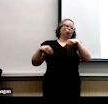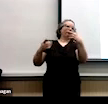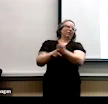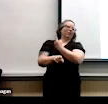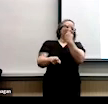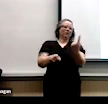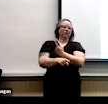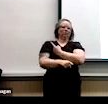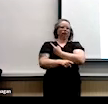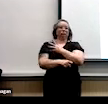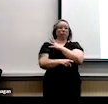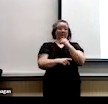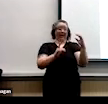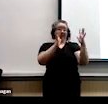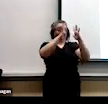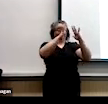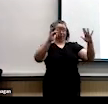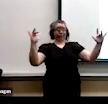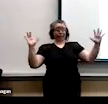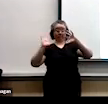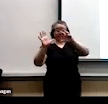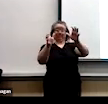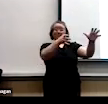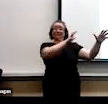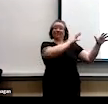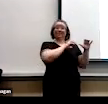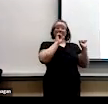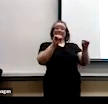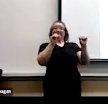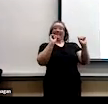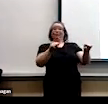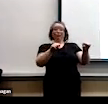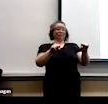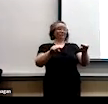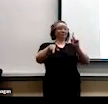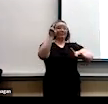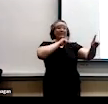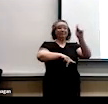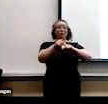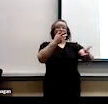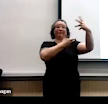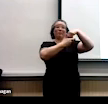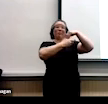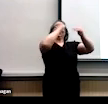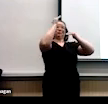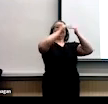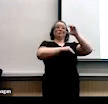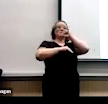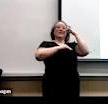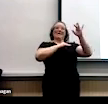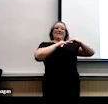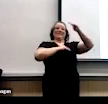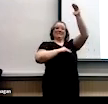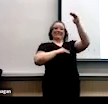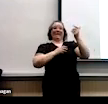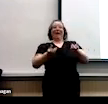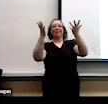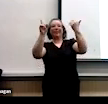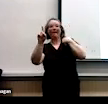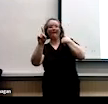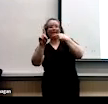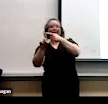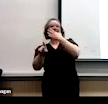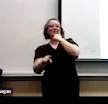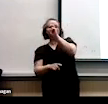types of populations, this is the little diagram of all the people who have diabetes or heart disease in Canada compared to the people who have CP or other